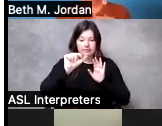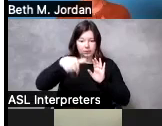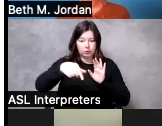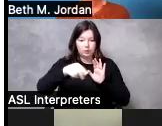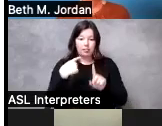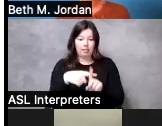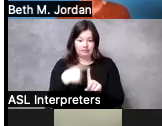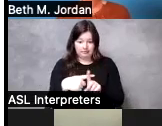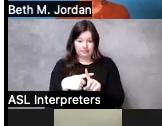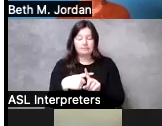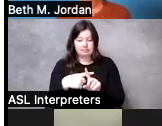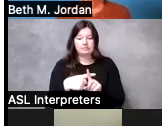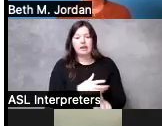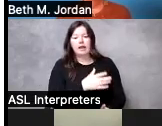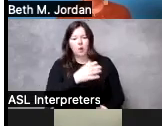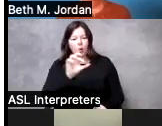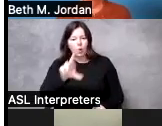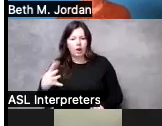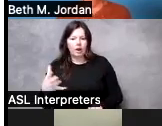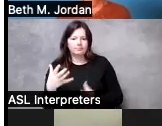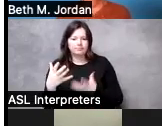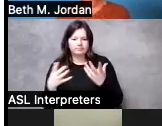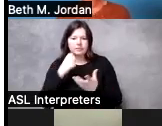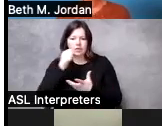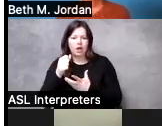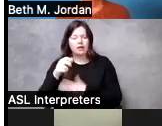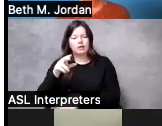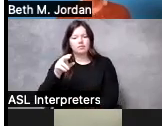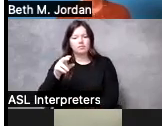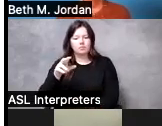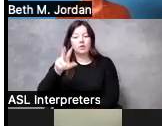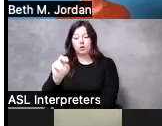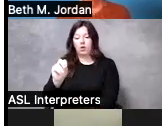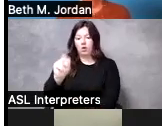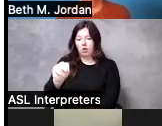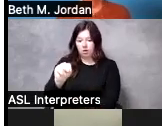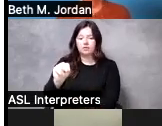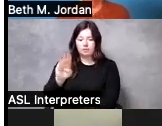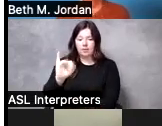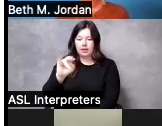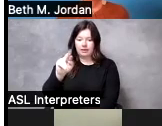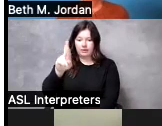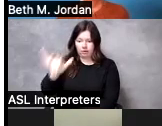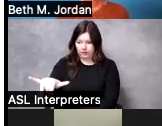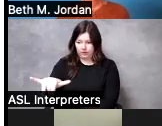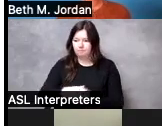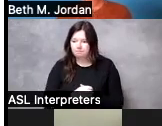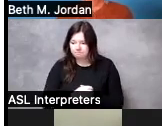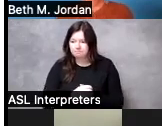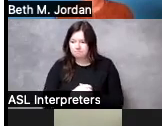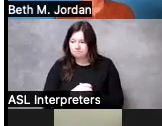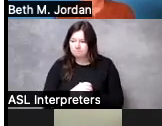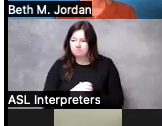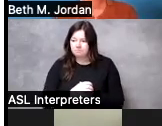identify outside the gender binary. Non-Hispanic, multiracial youth in Kentucky were most likely to report